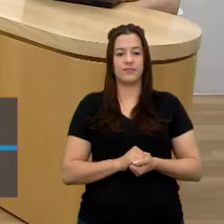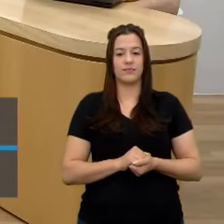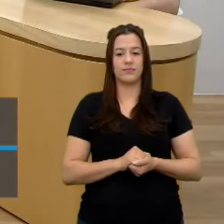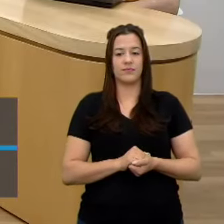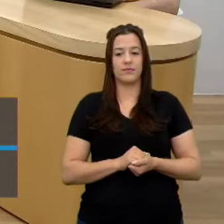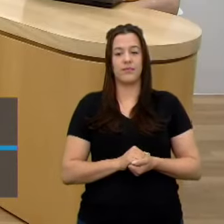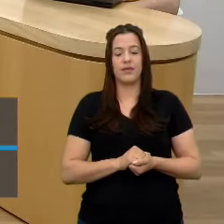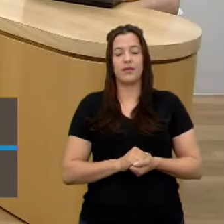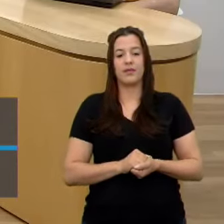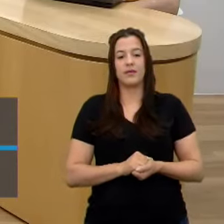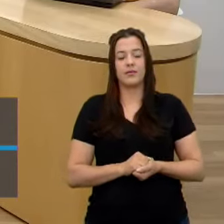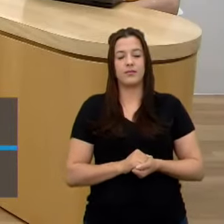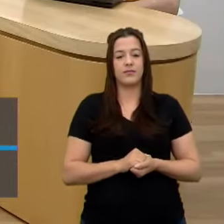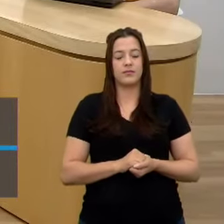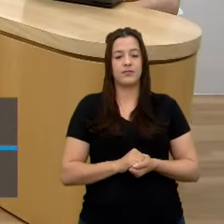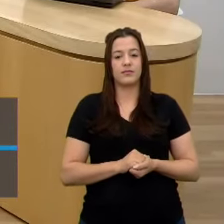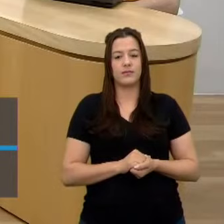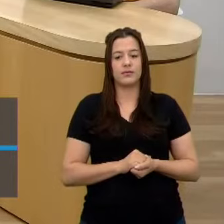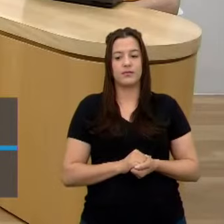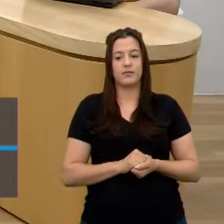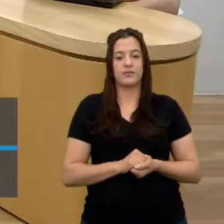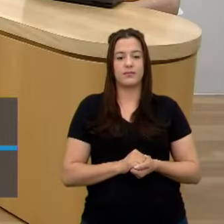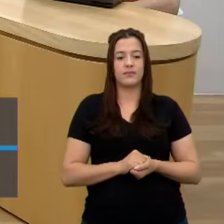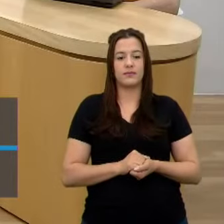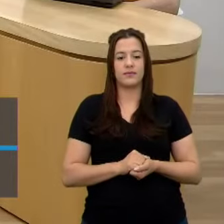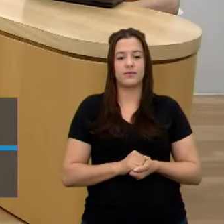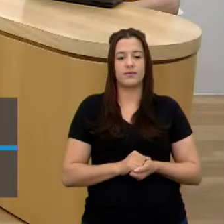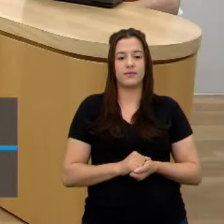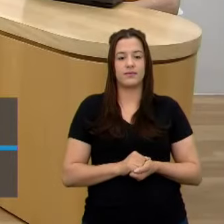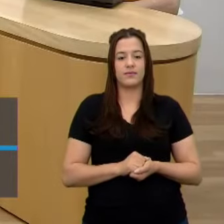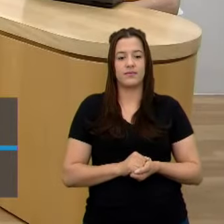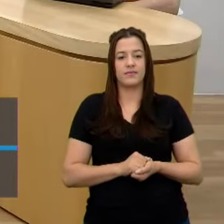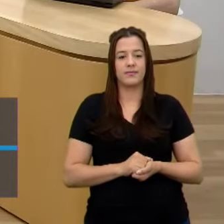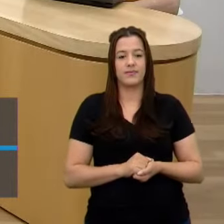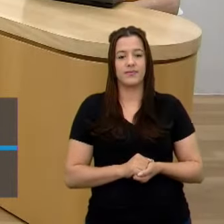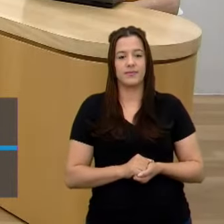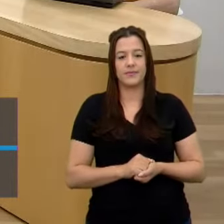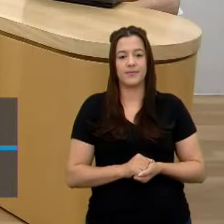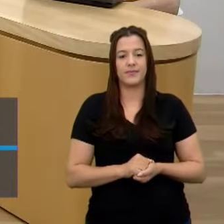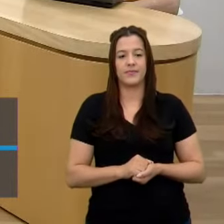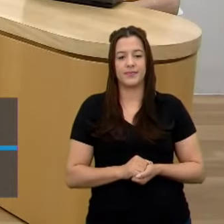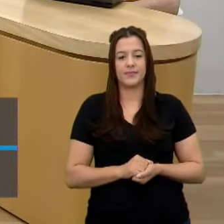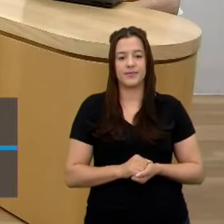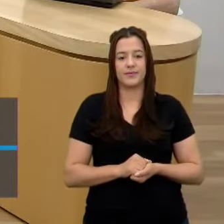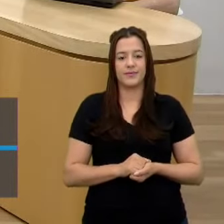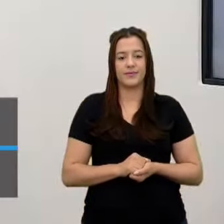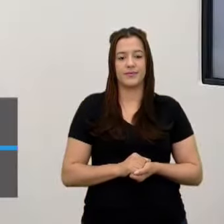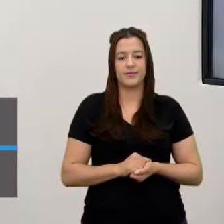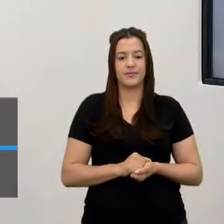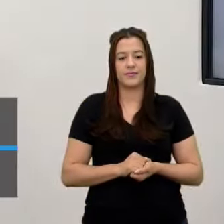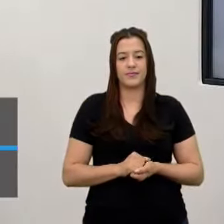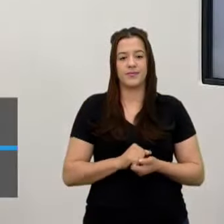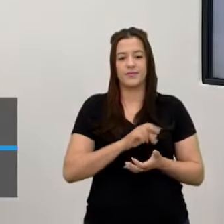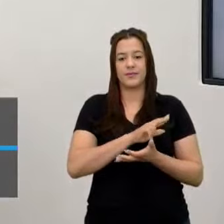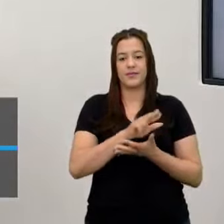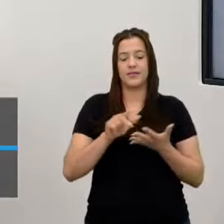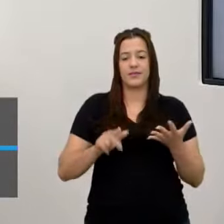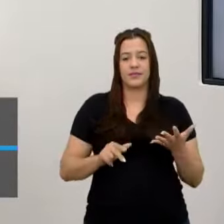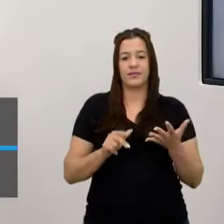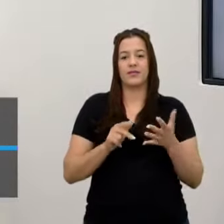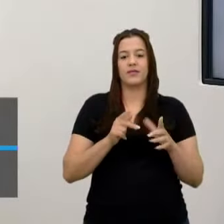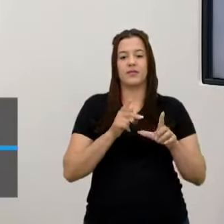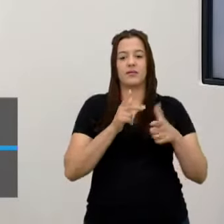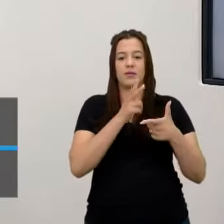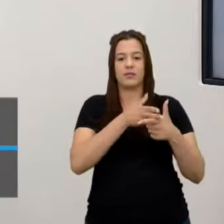called Third Rock from the Sun. Yes. That was us, right? Yes. Okay, so tinha aí uma série de TV com esse nome, né?